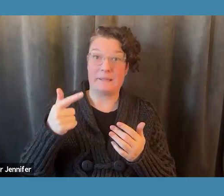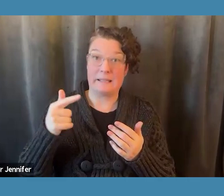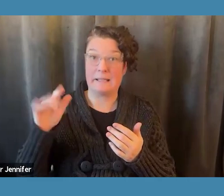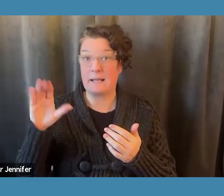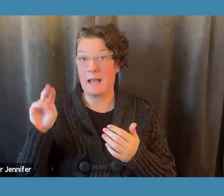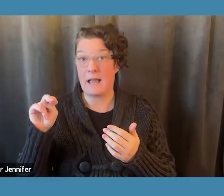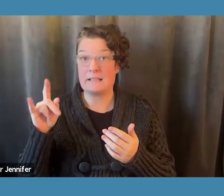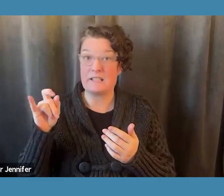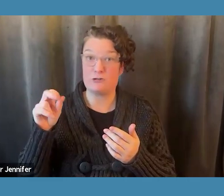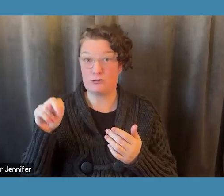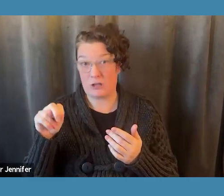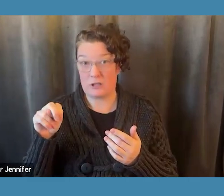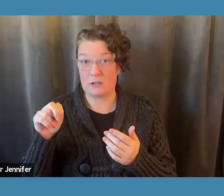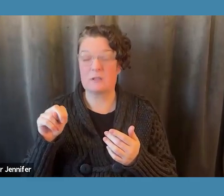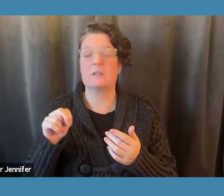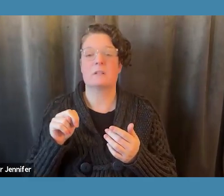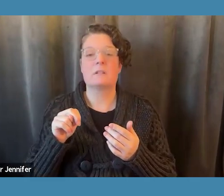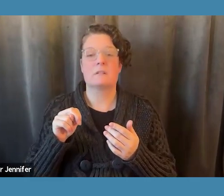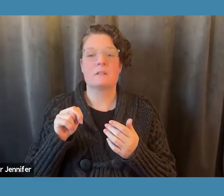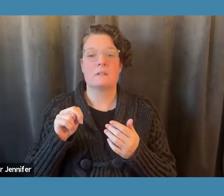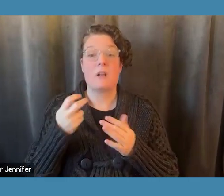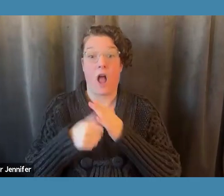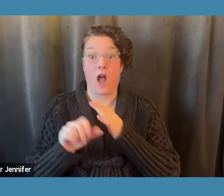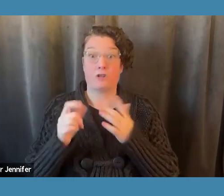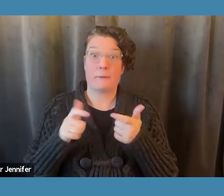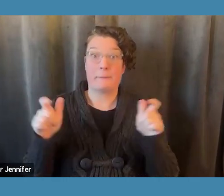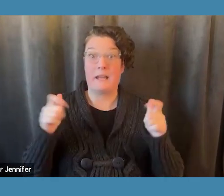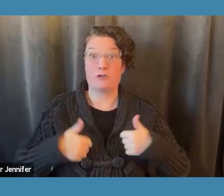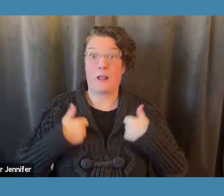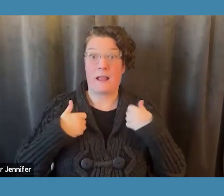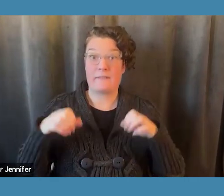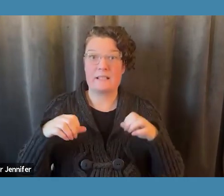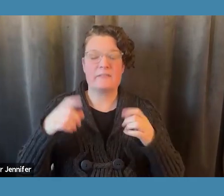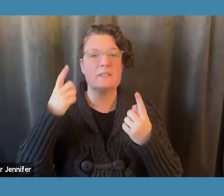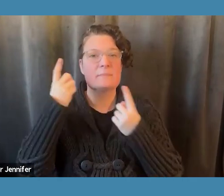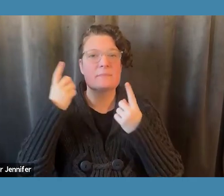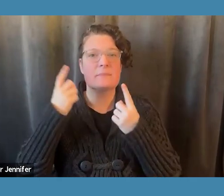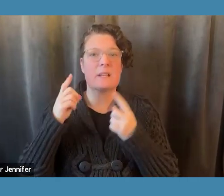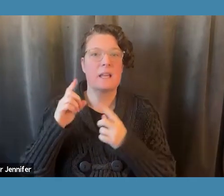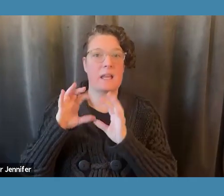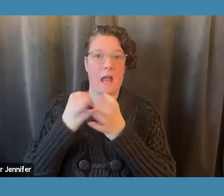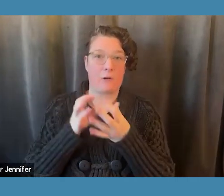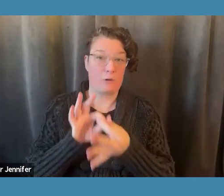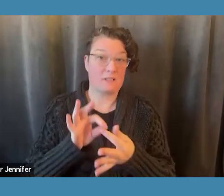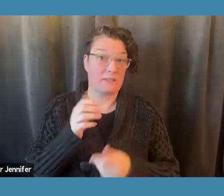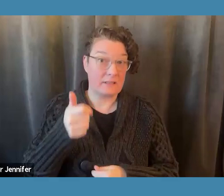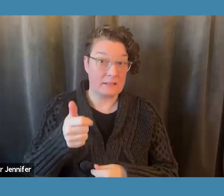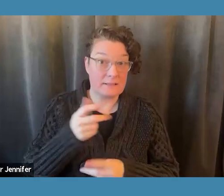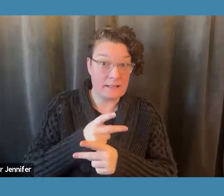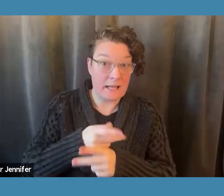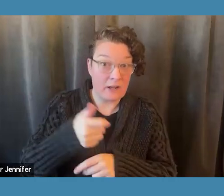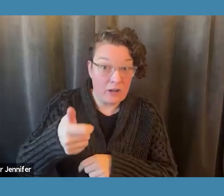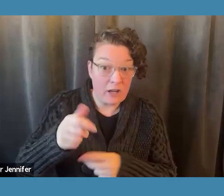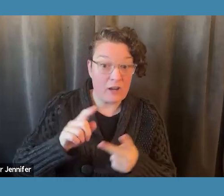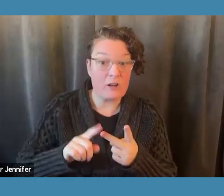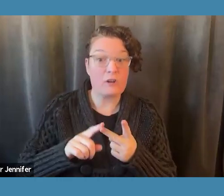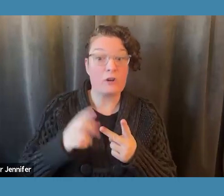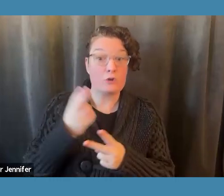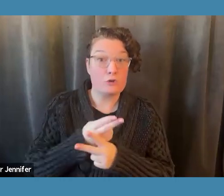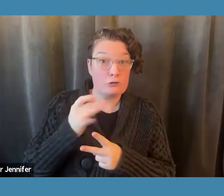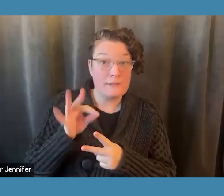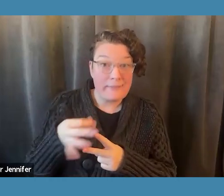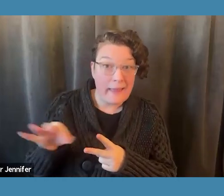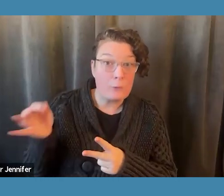for is under major life activities, they're looking at the categories of self-care, understanding and use of